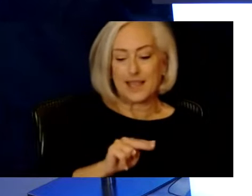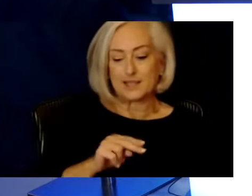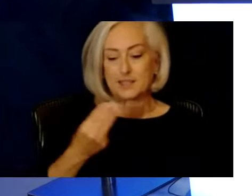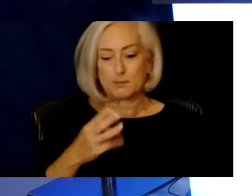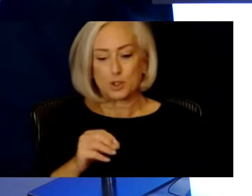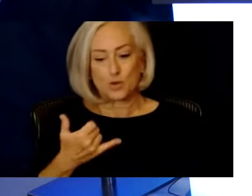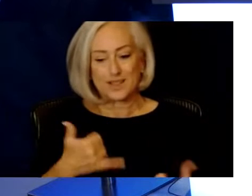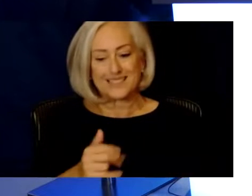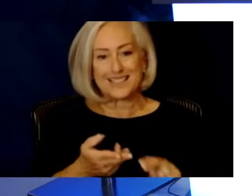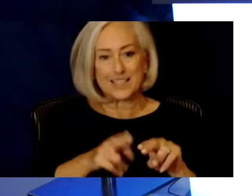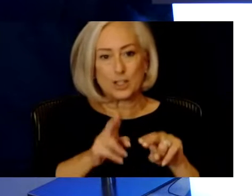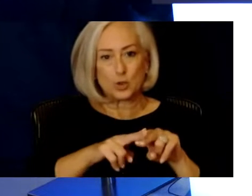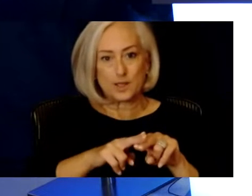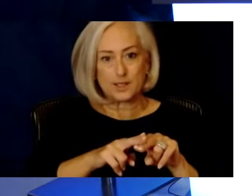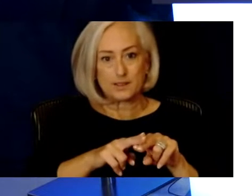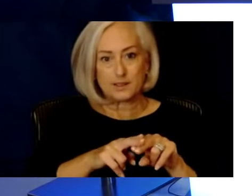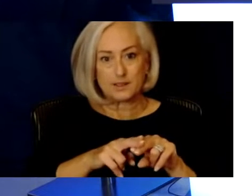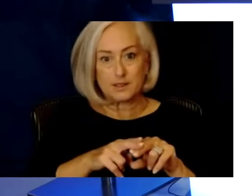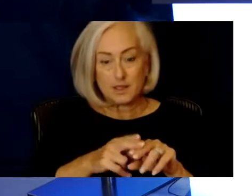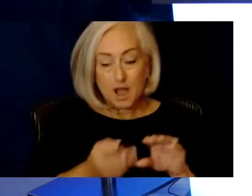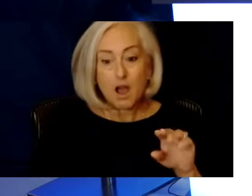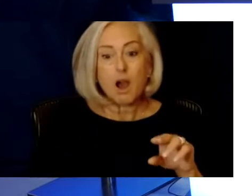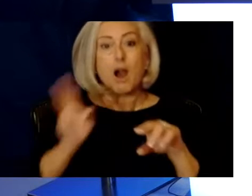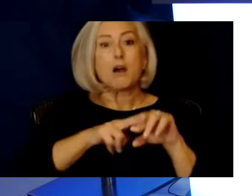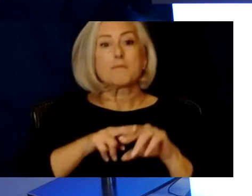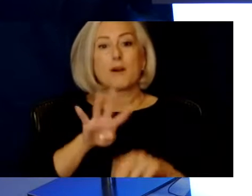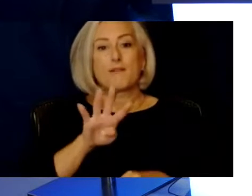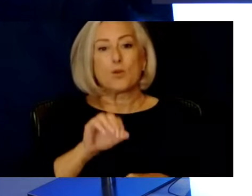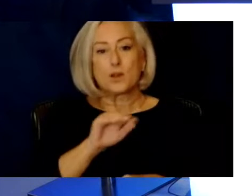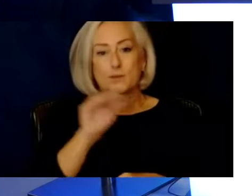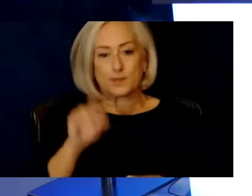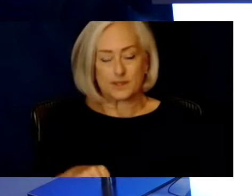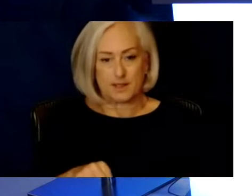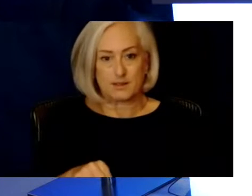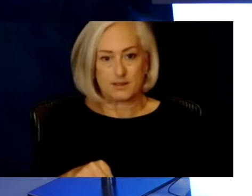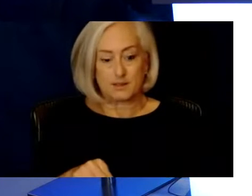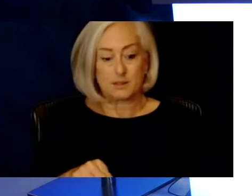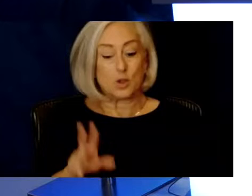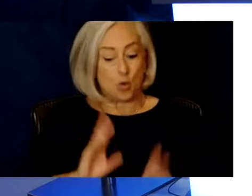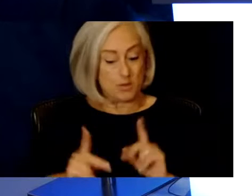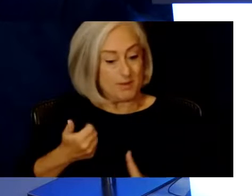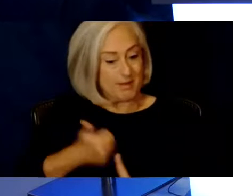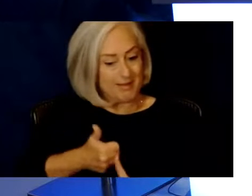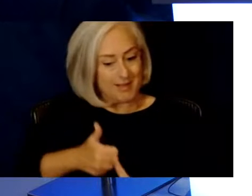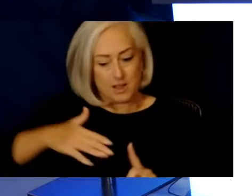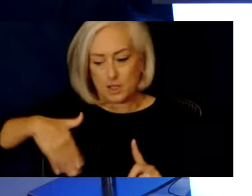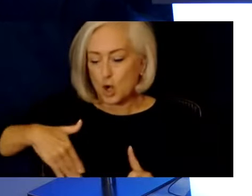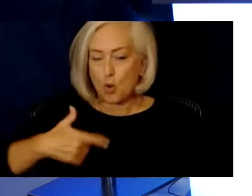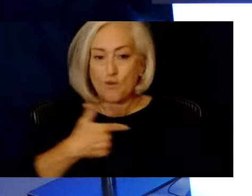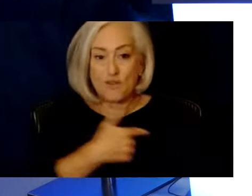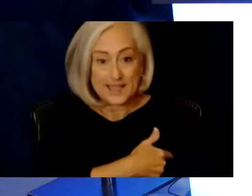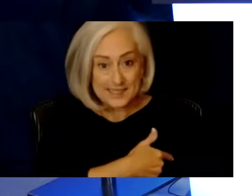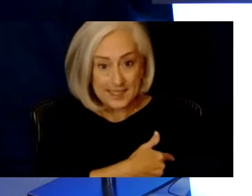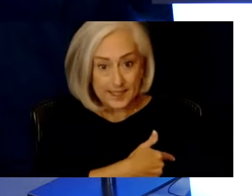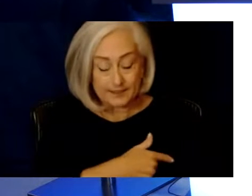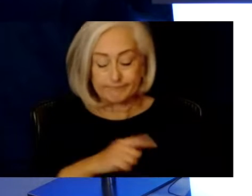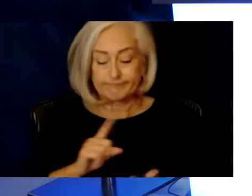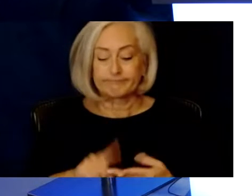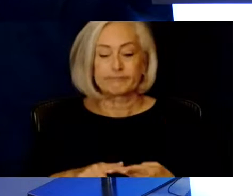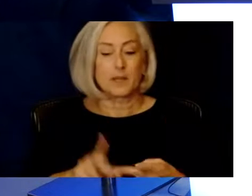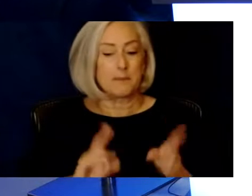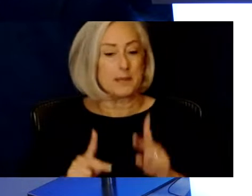up 40%. And I think, again, what it says is A, population of folks who haven't been vaccinated, B, people not being as careful,